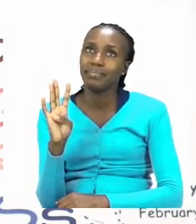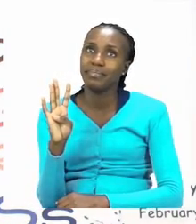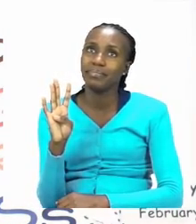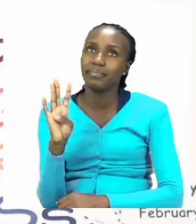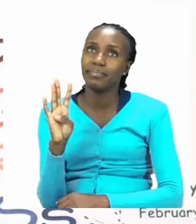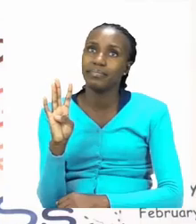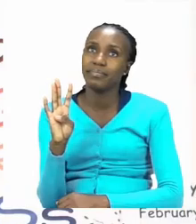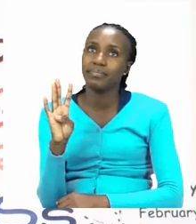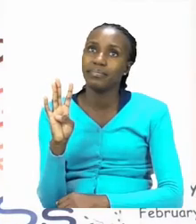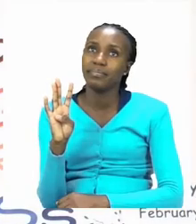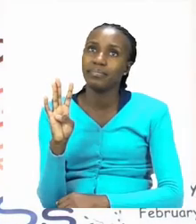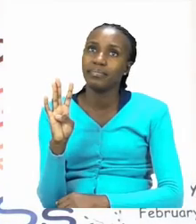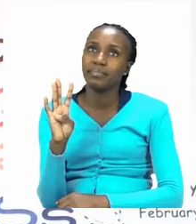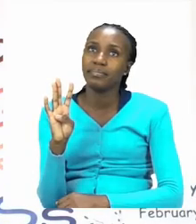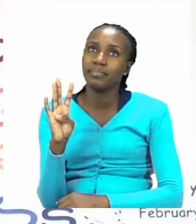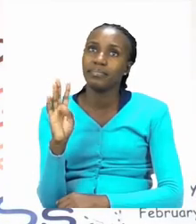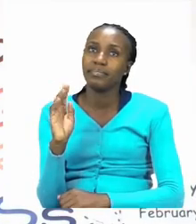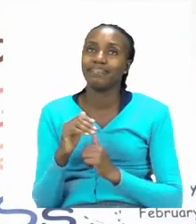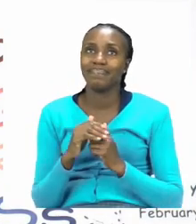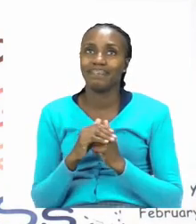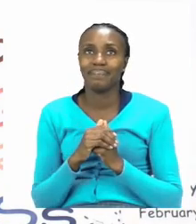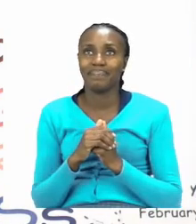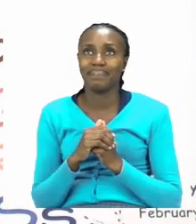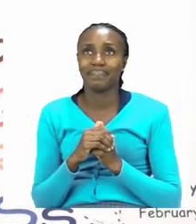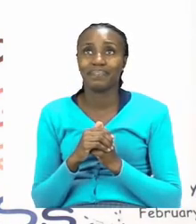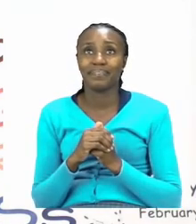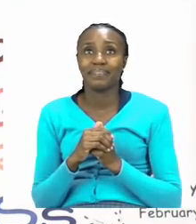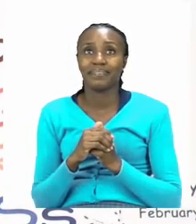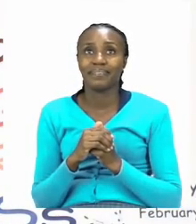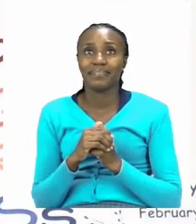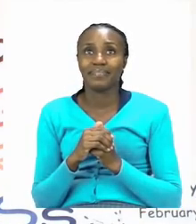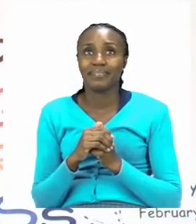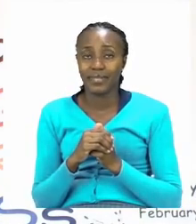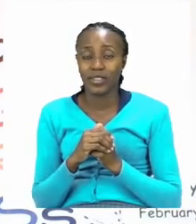is 4. That